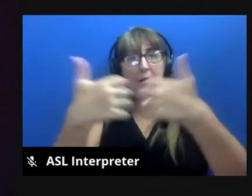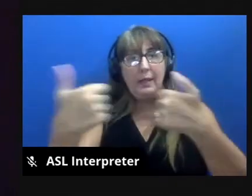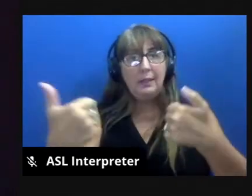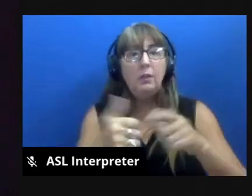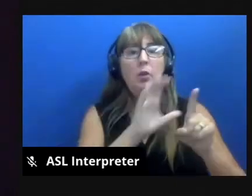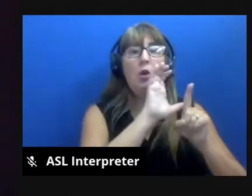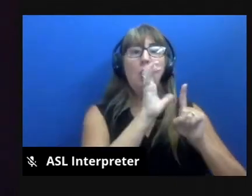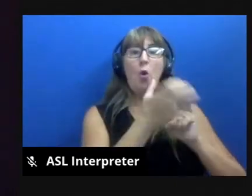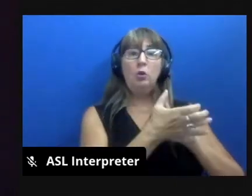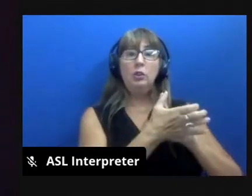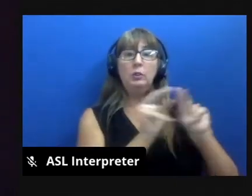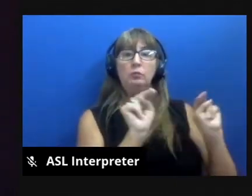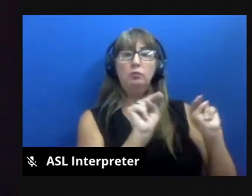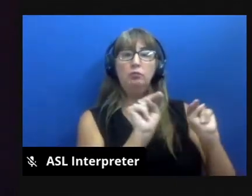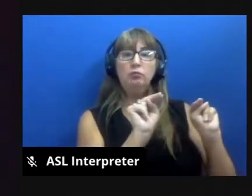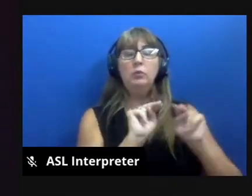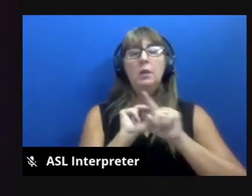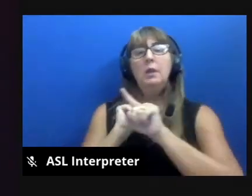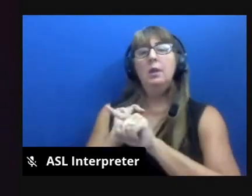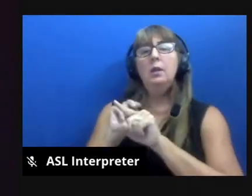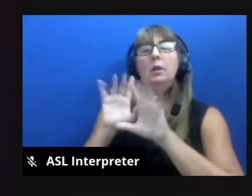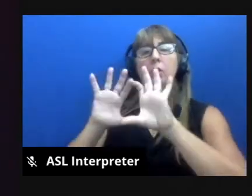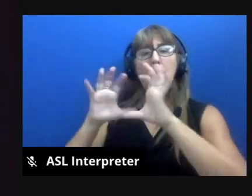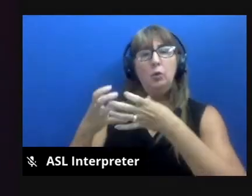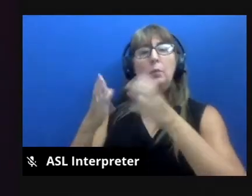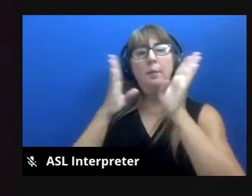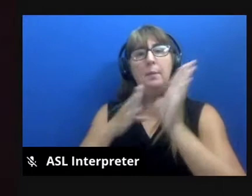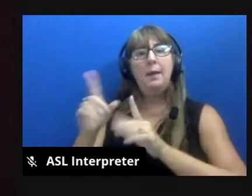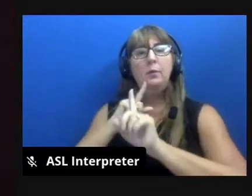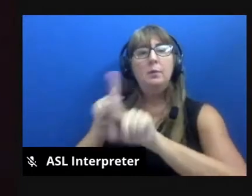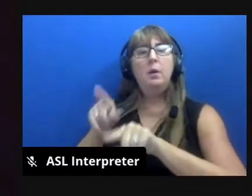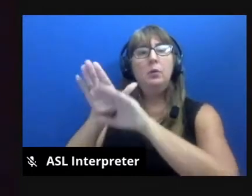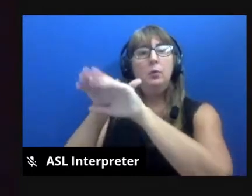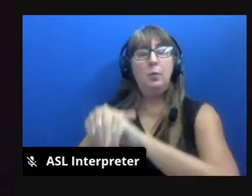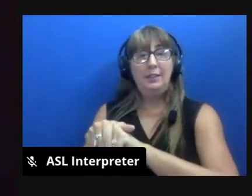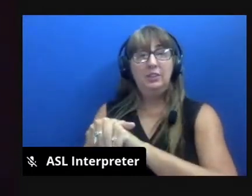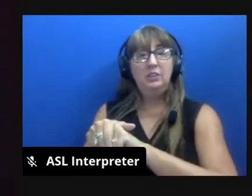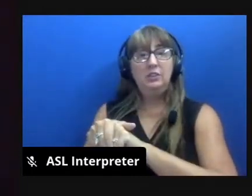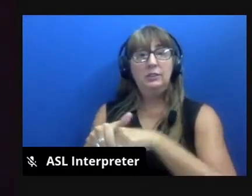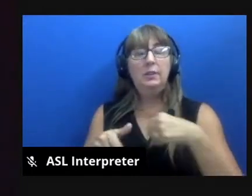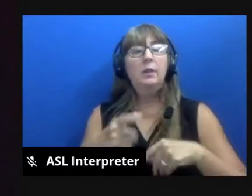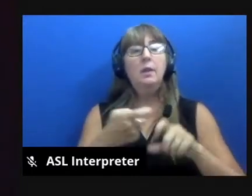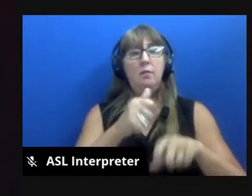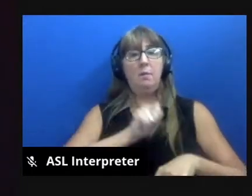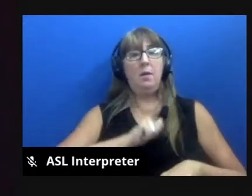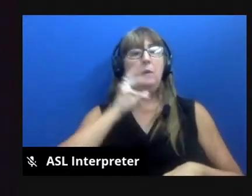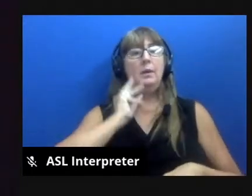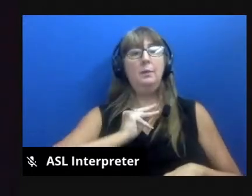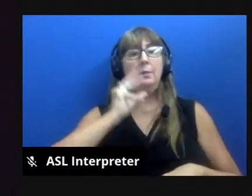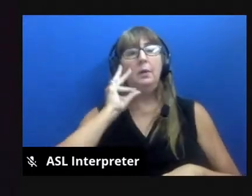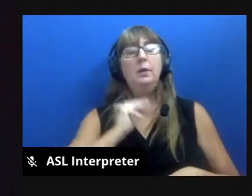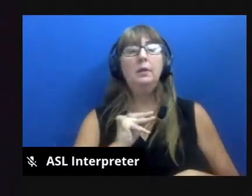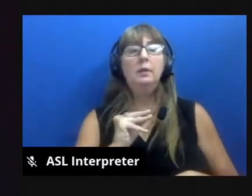group's patterned response to oppression. An example that I come from my own experience is the confusion